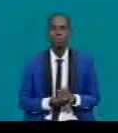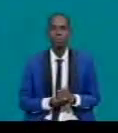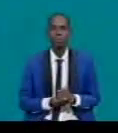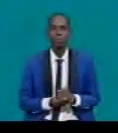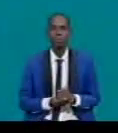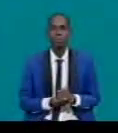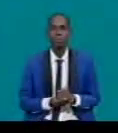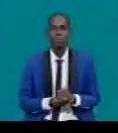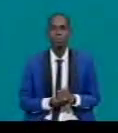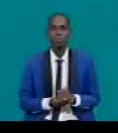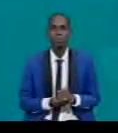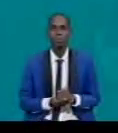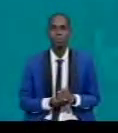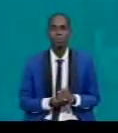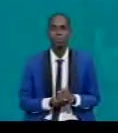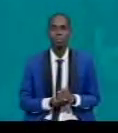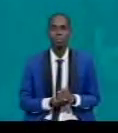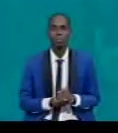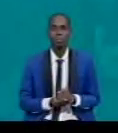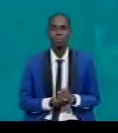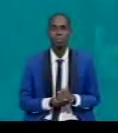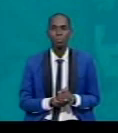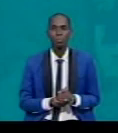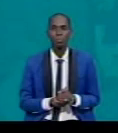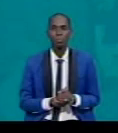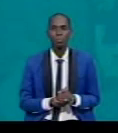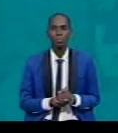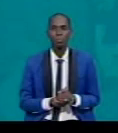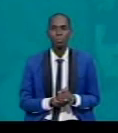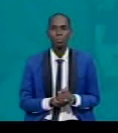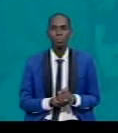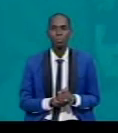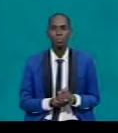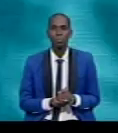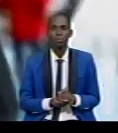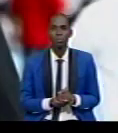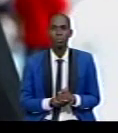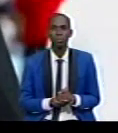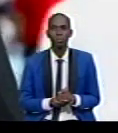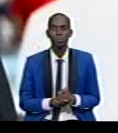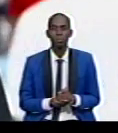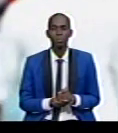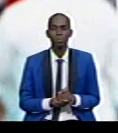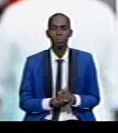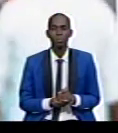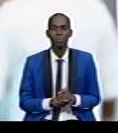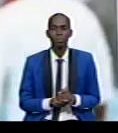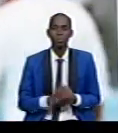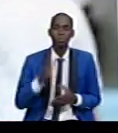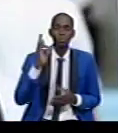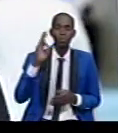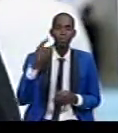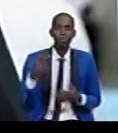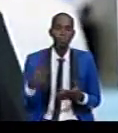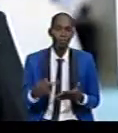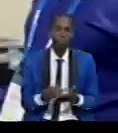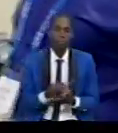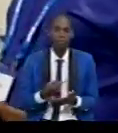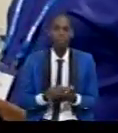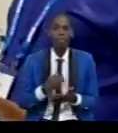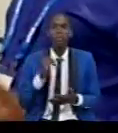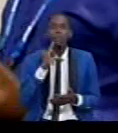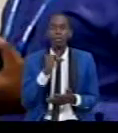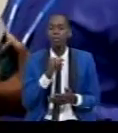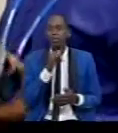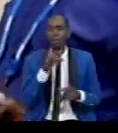Preach the gospel is not a solo endeavor. There